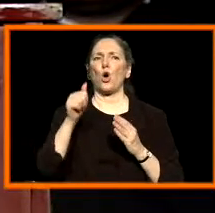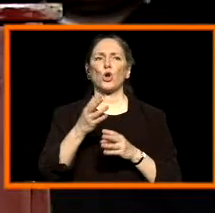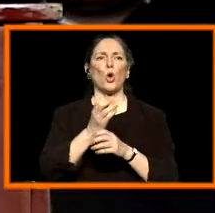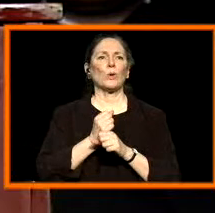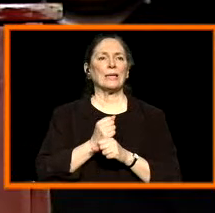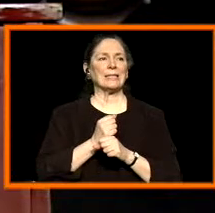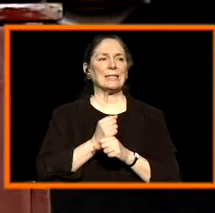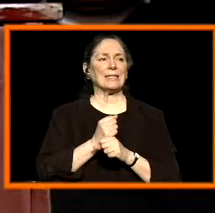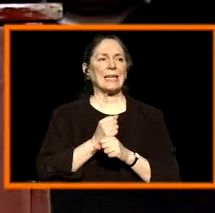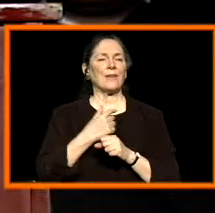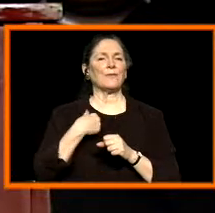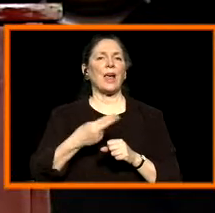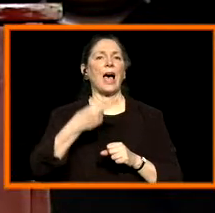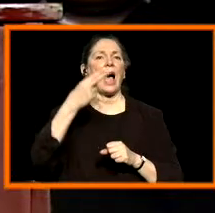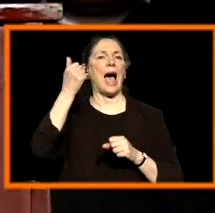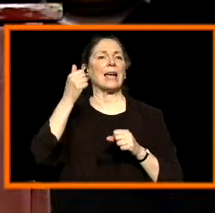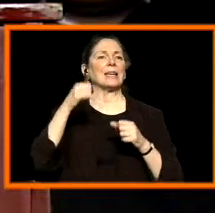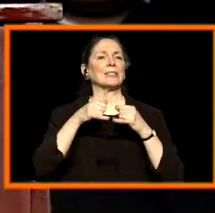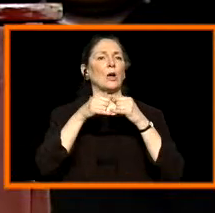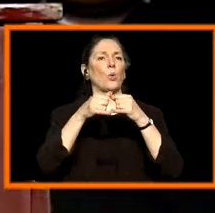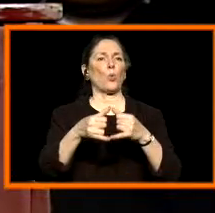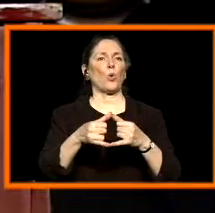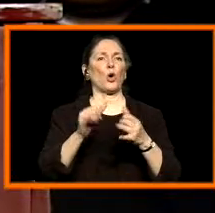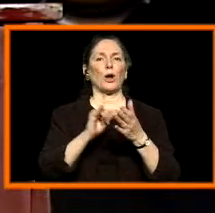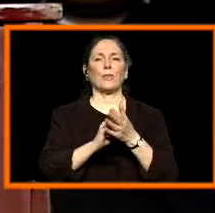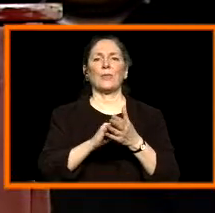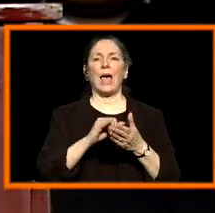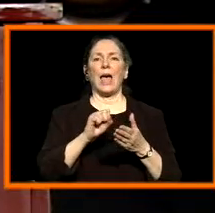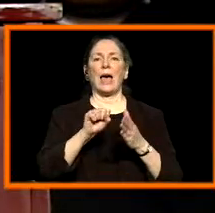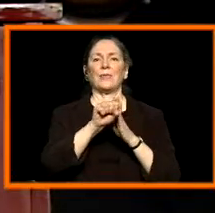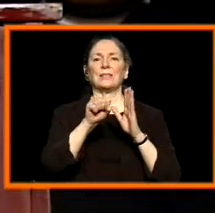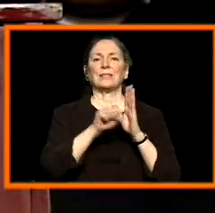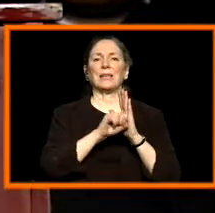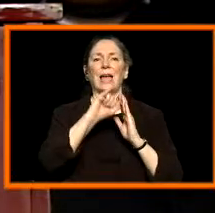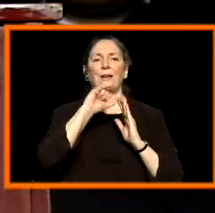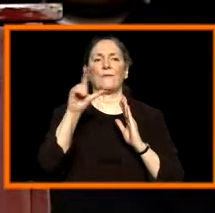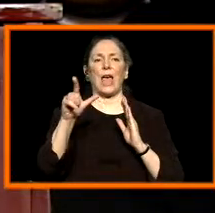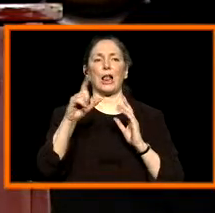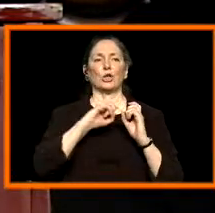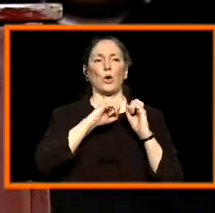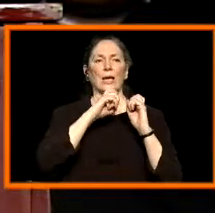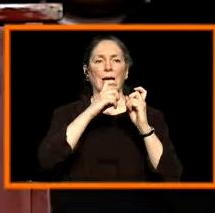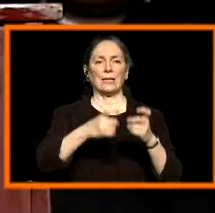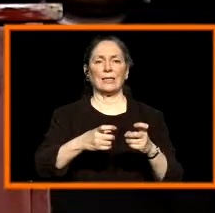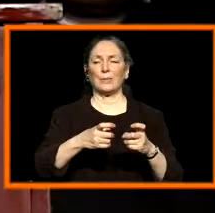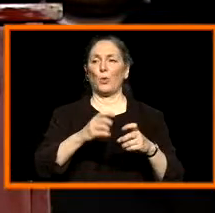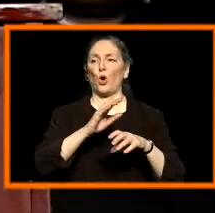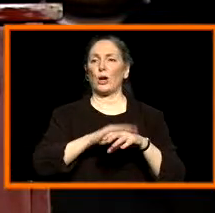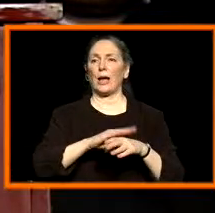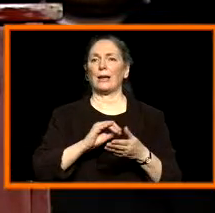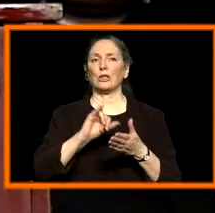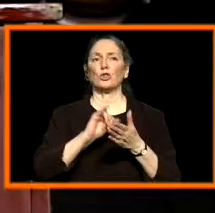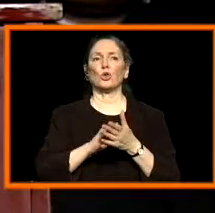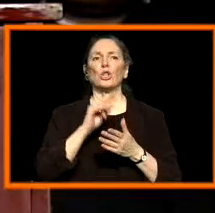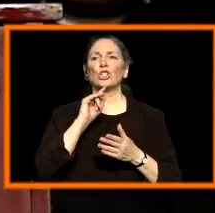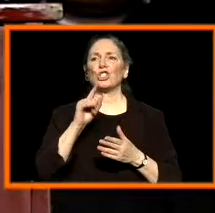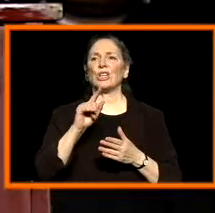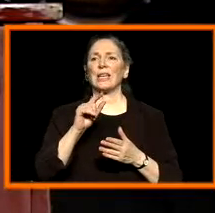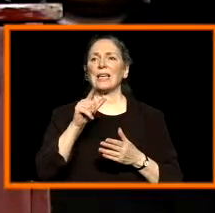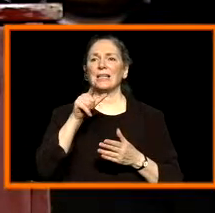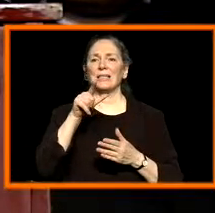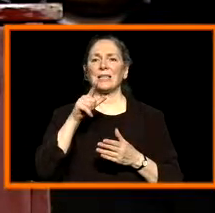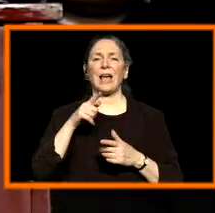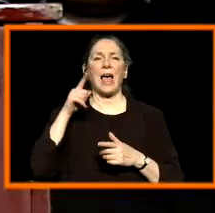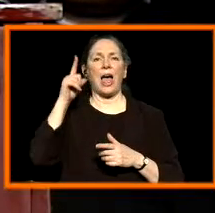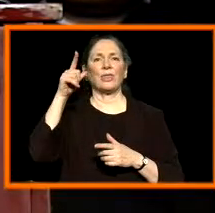received none other than the highest award that the state of Illinois can bestow a student. She is the